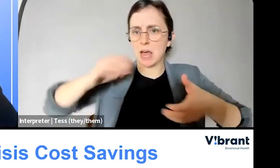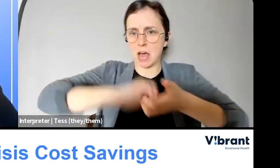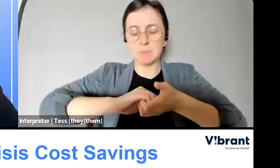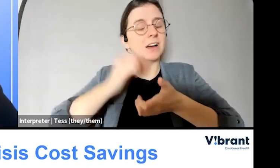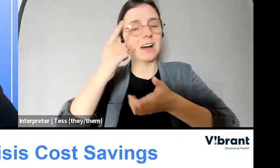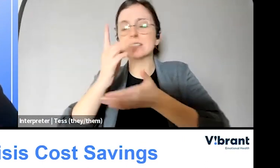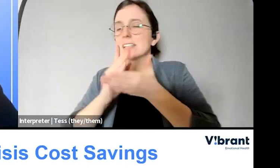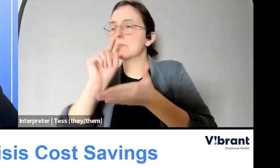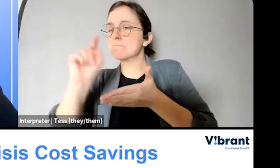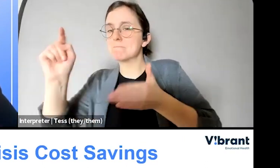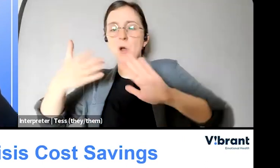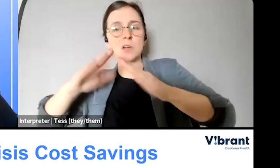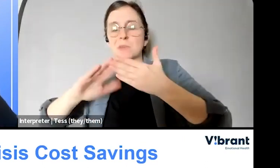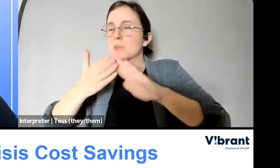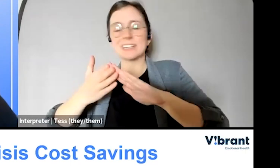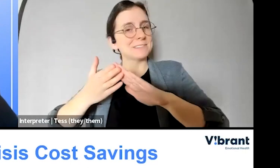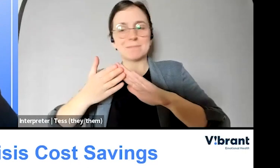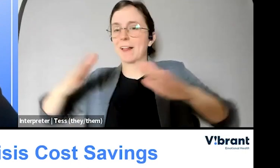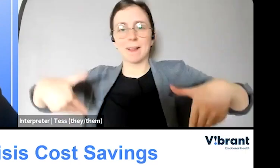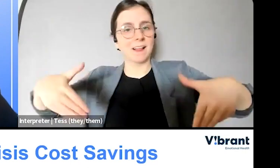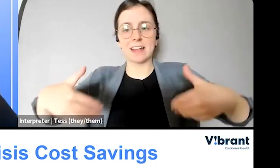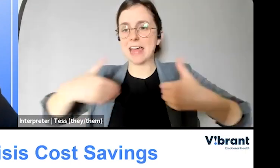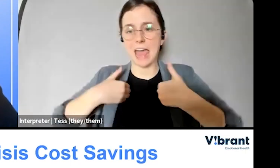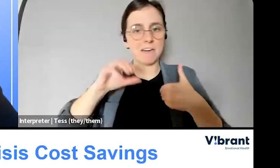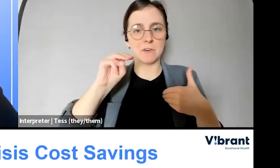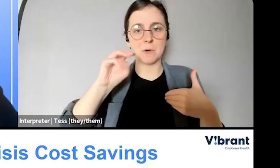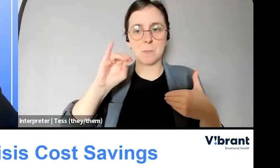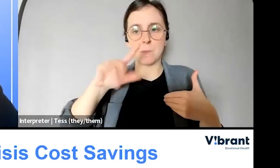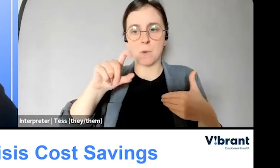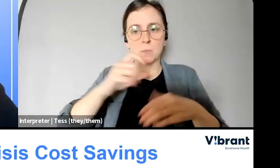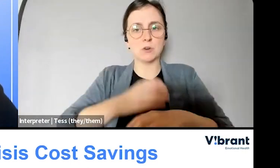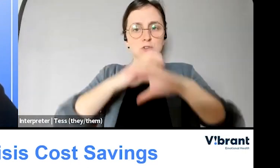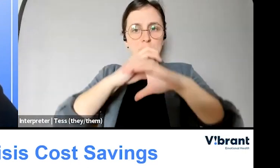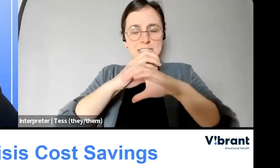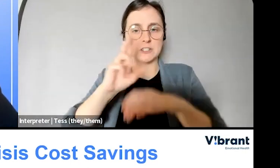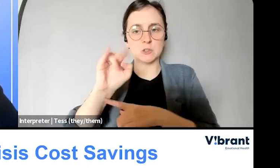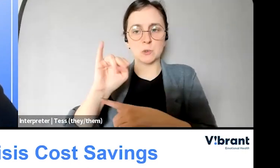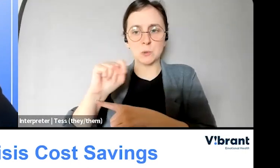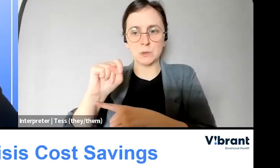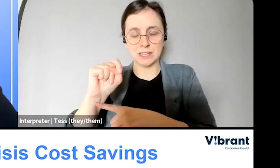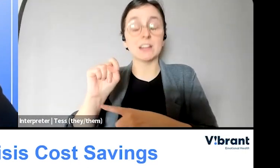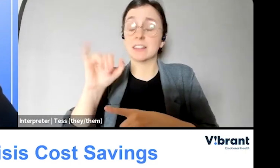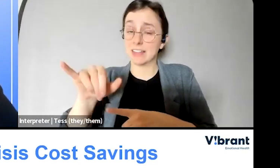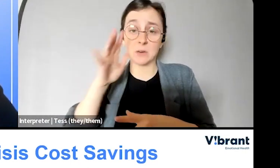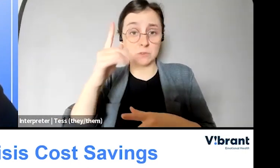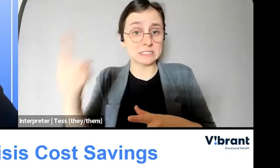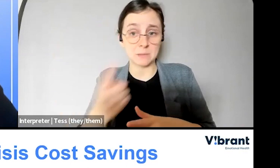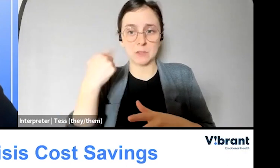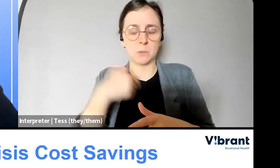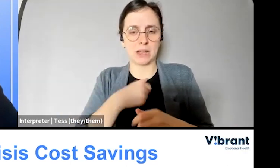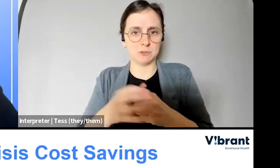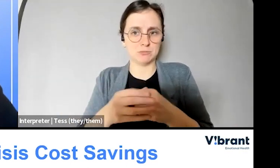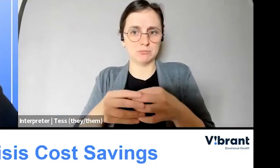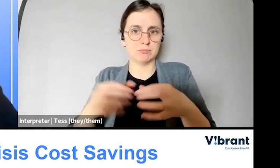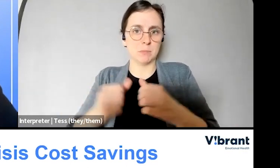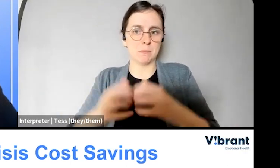that's something that will need to be built out as part of the continuum. And again, just keeping folks thriving in the